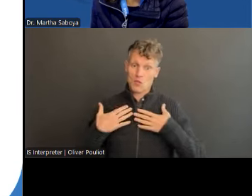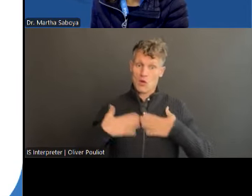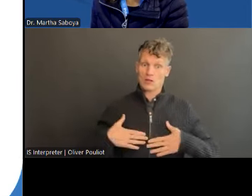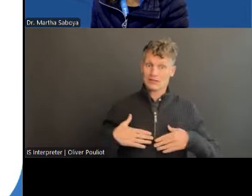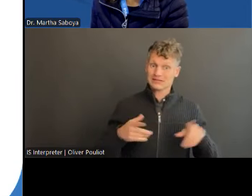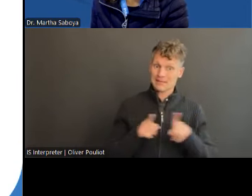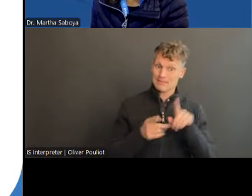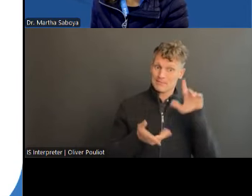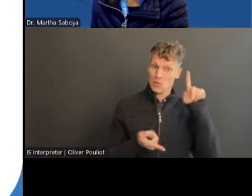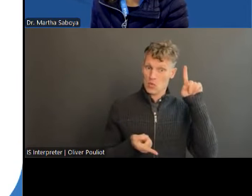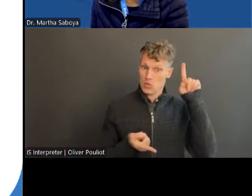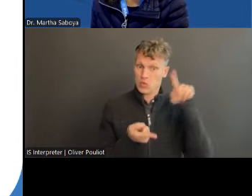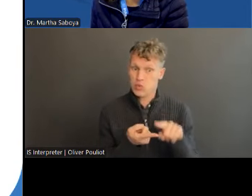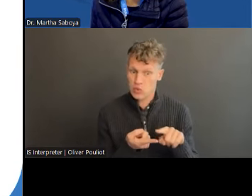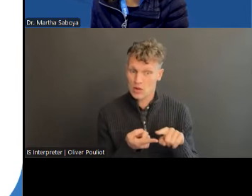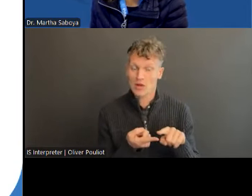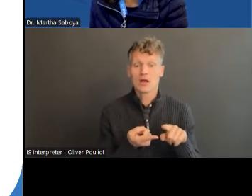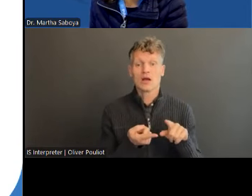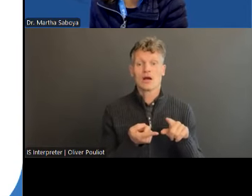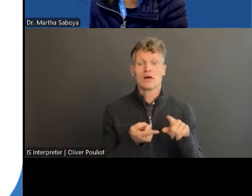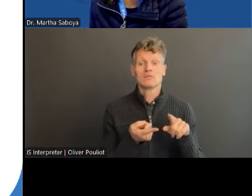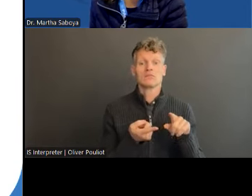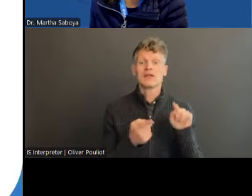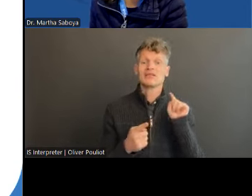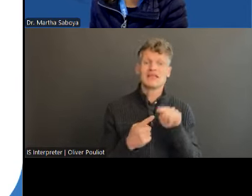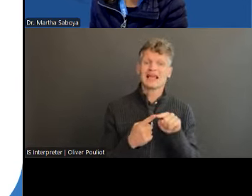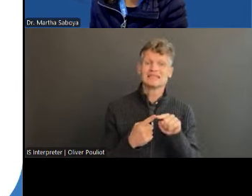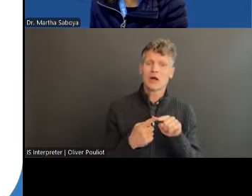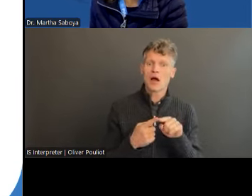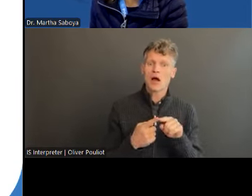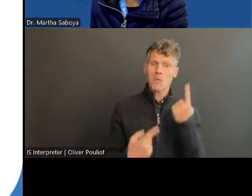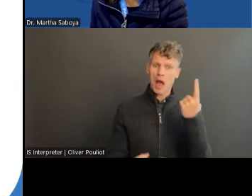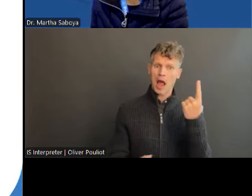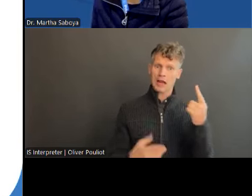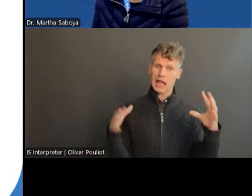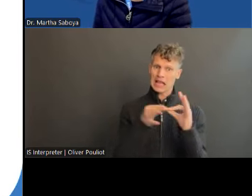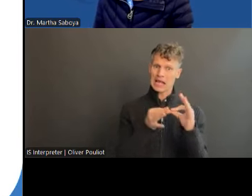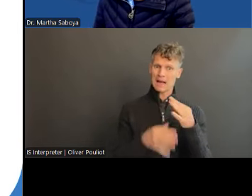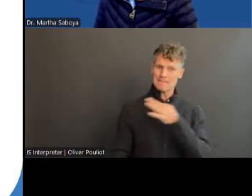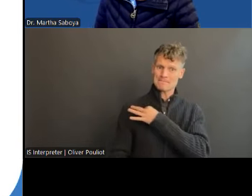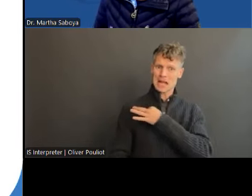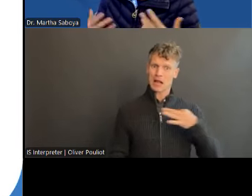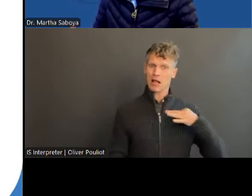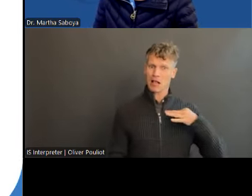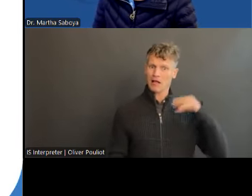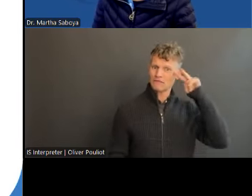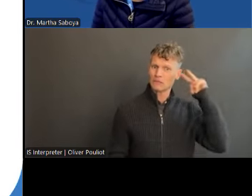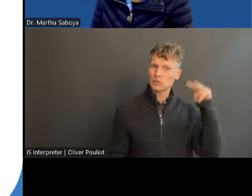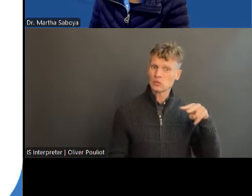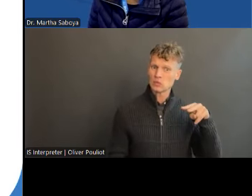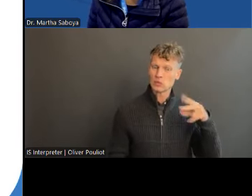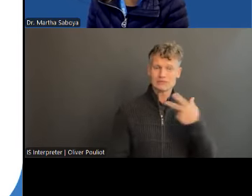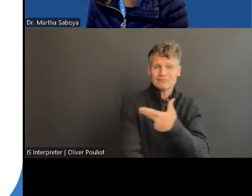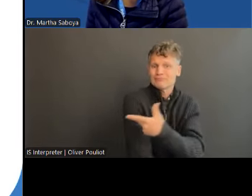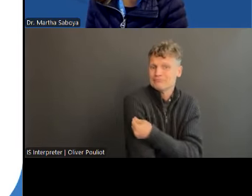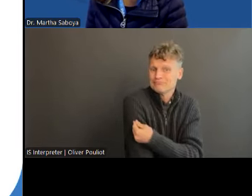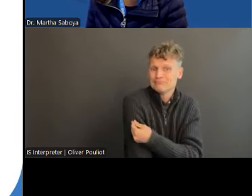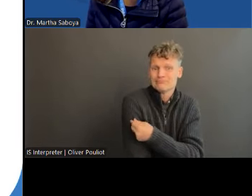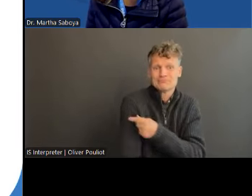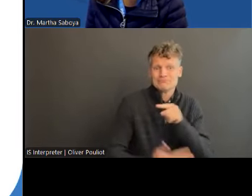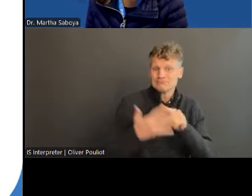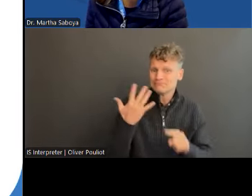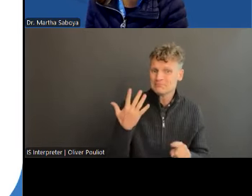about things that are not only related to medical interventions. So if we want to accelerate the elimination of tuberculosis, for example,